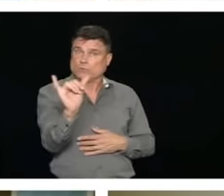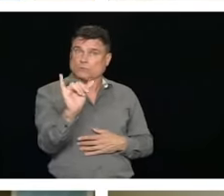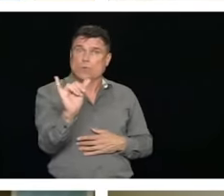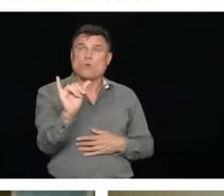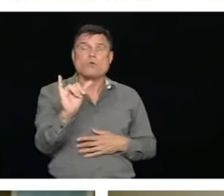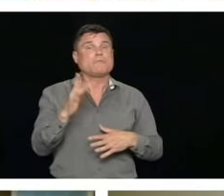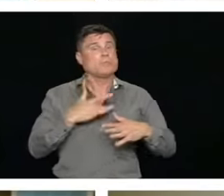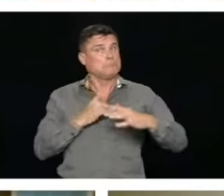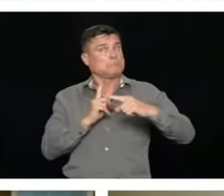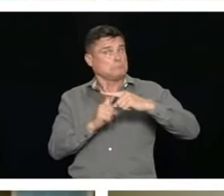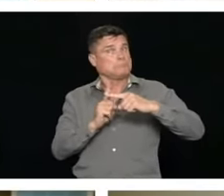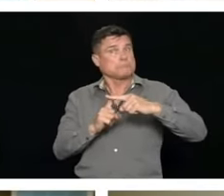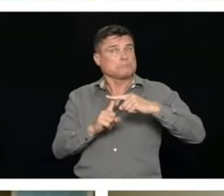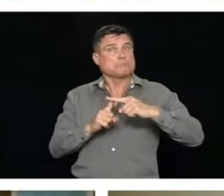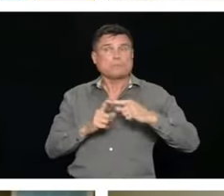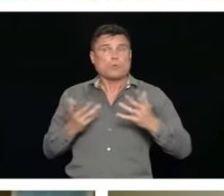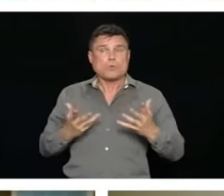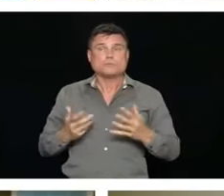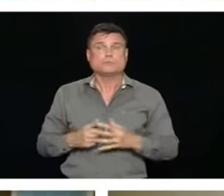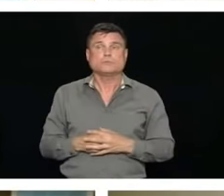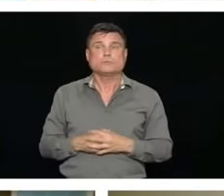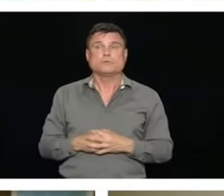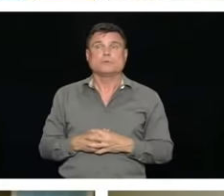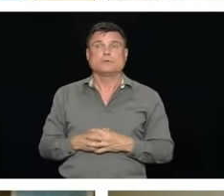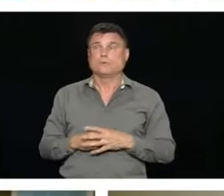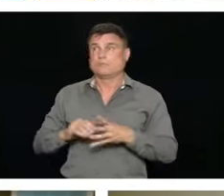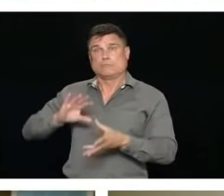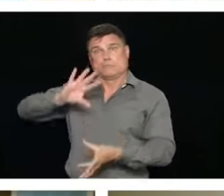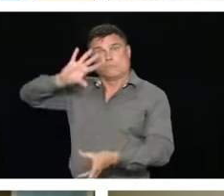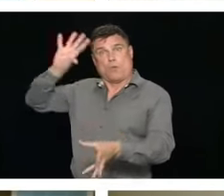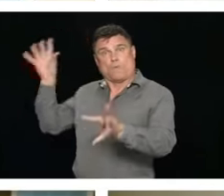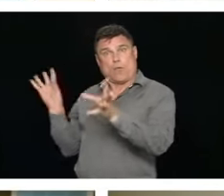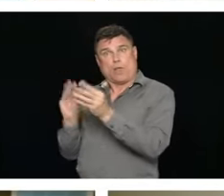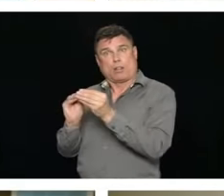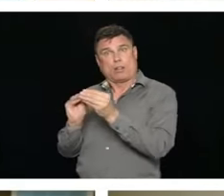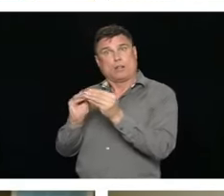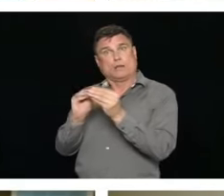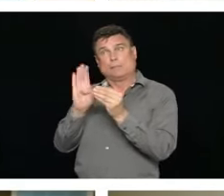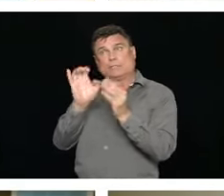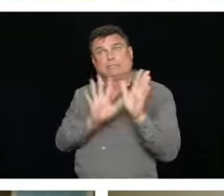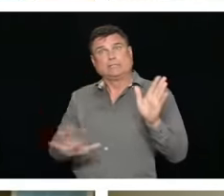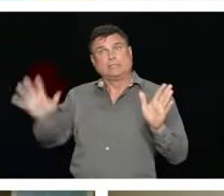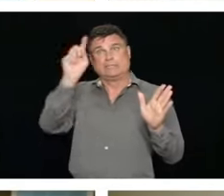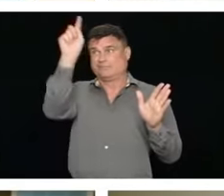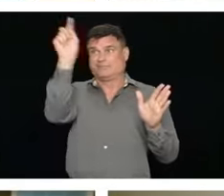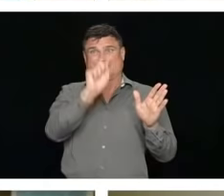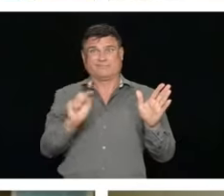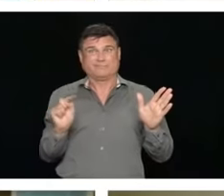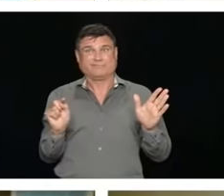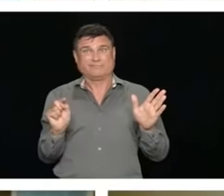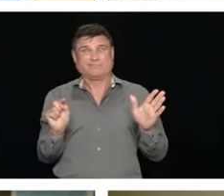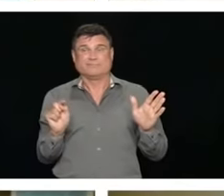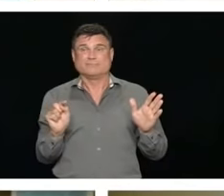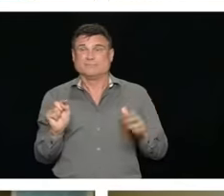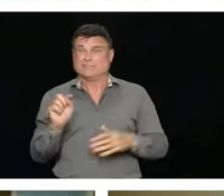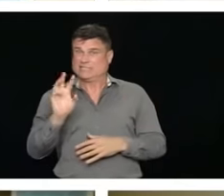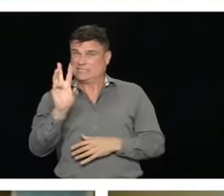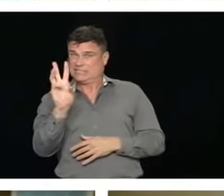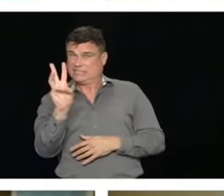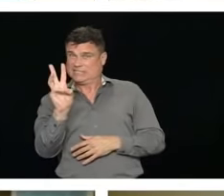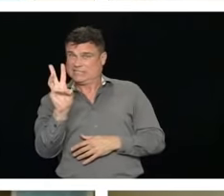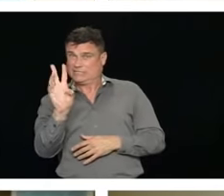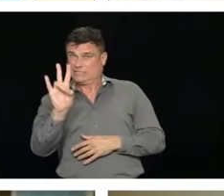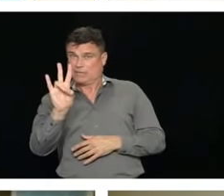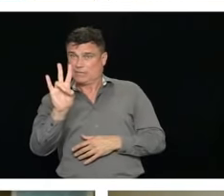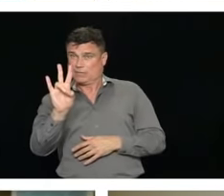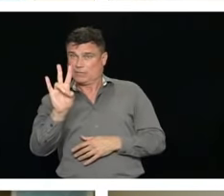in BC. To date, we've only had 67 confirmed cases in children since the start,